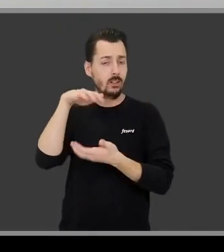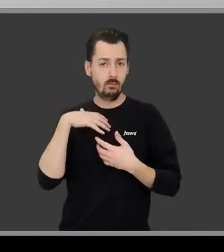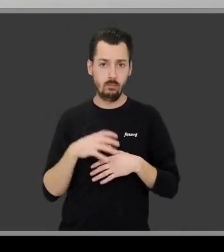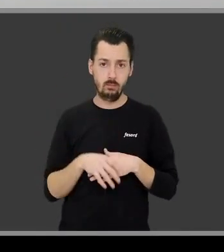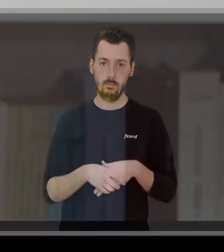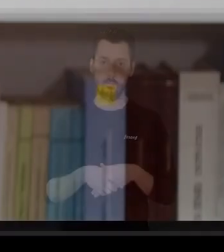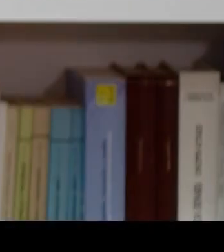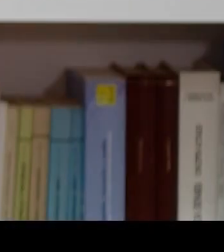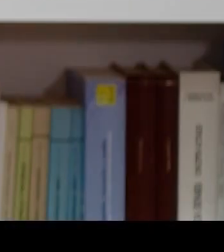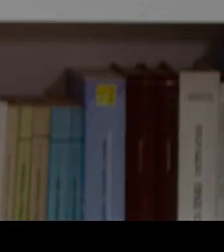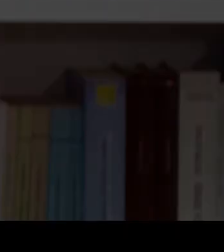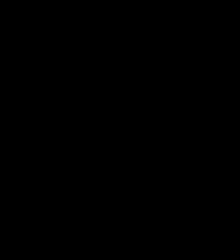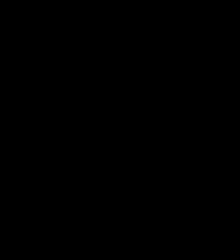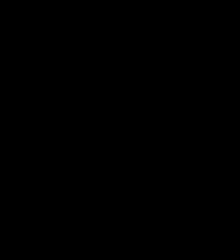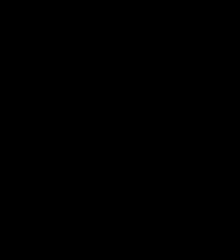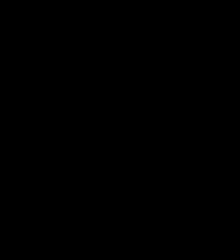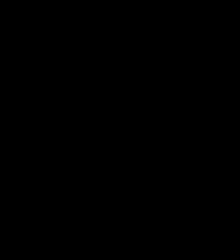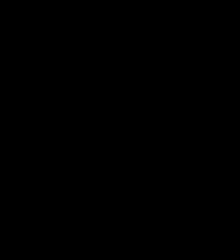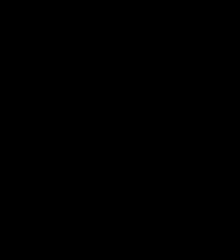purchase.